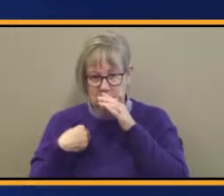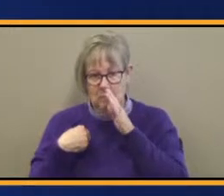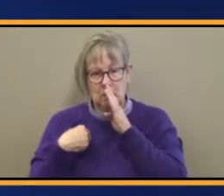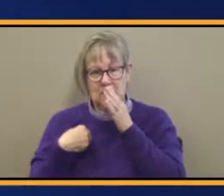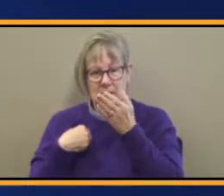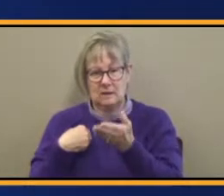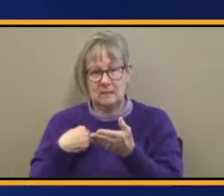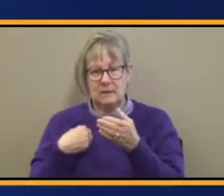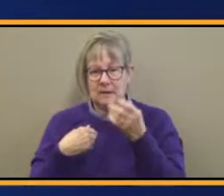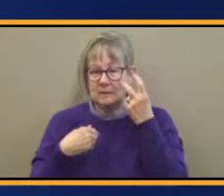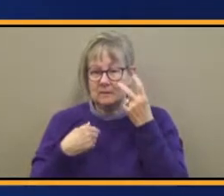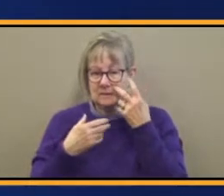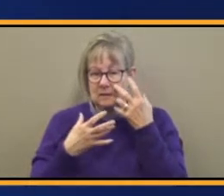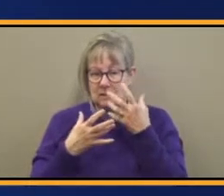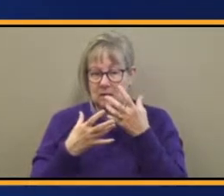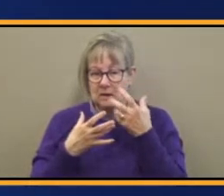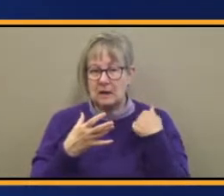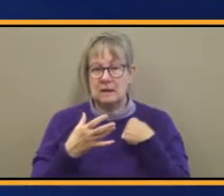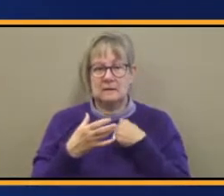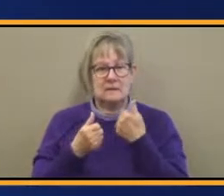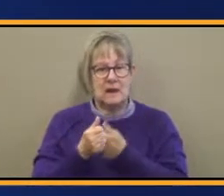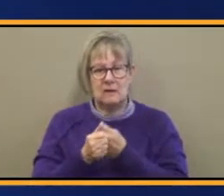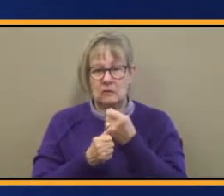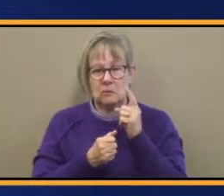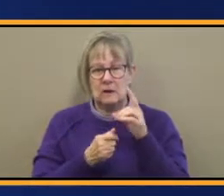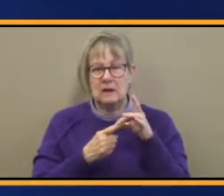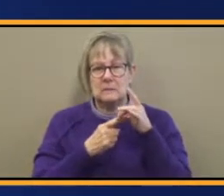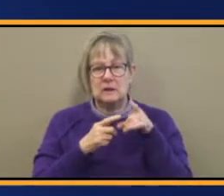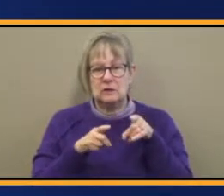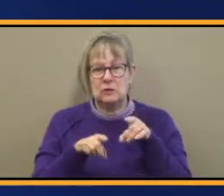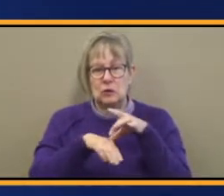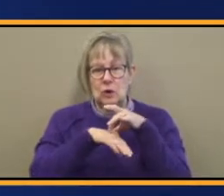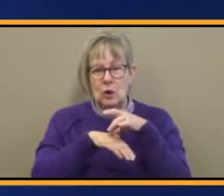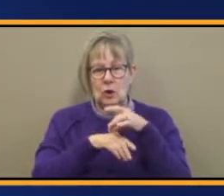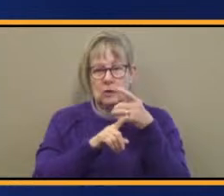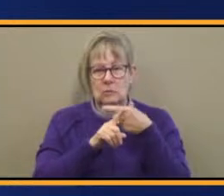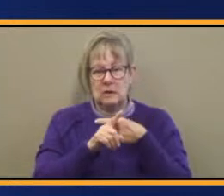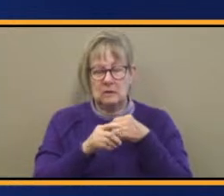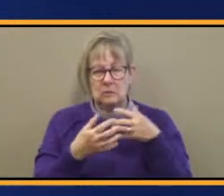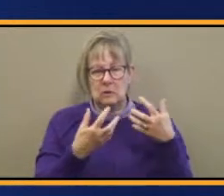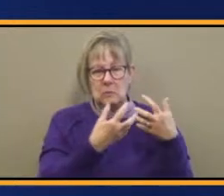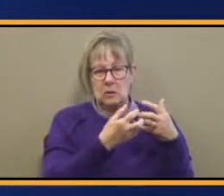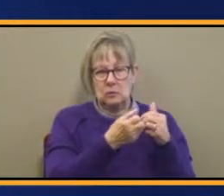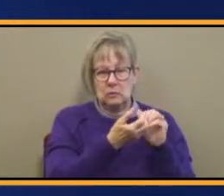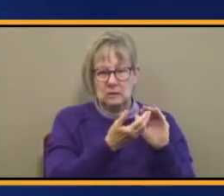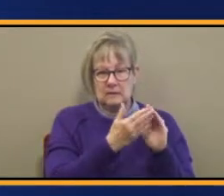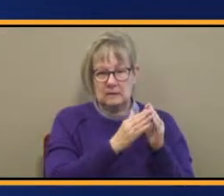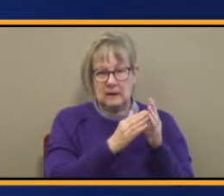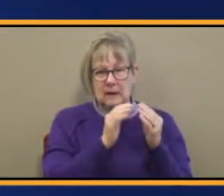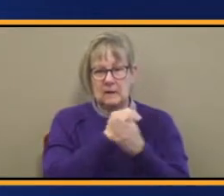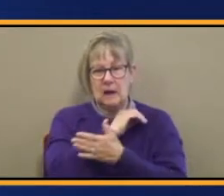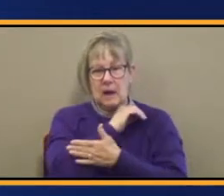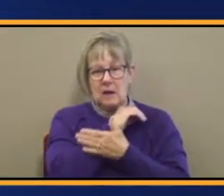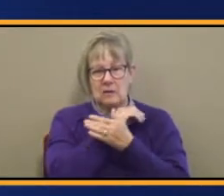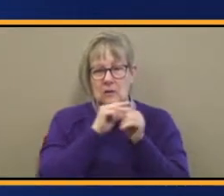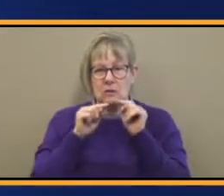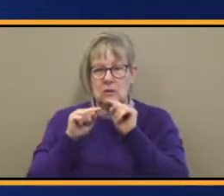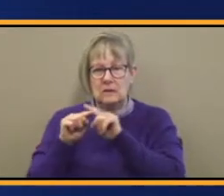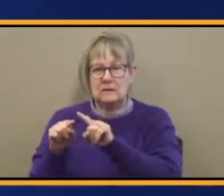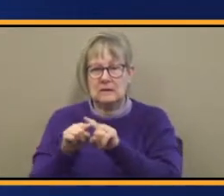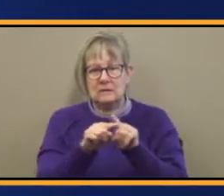So you'll see us everywhere, especially during Earth Month, and we're partnering with the city and with the county on all of these